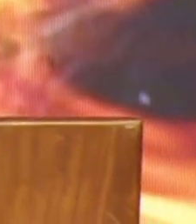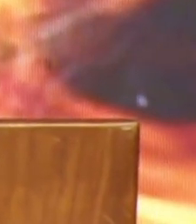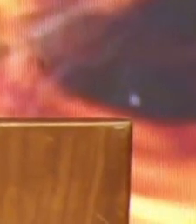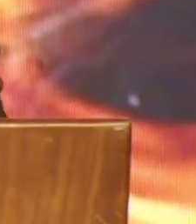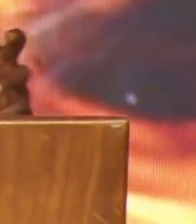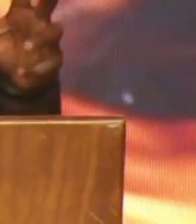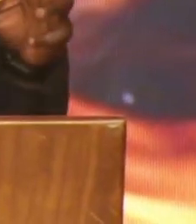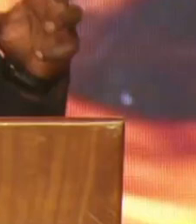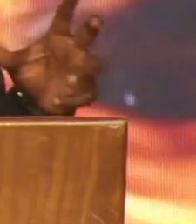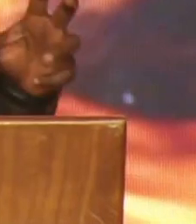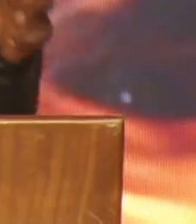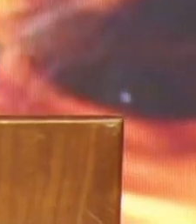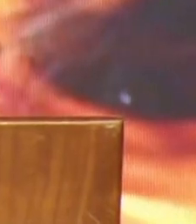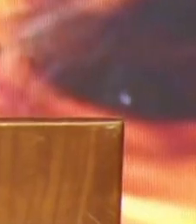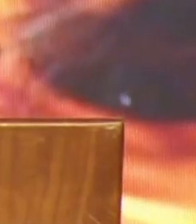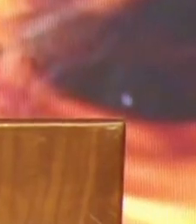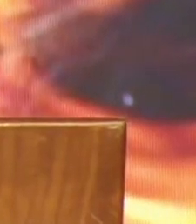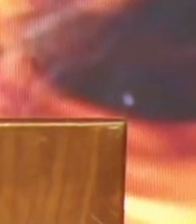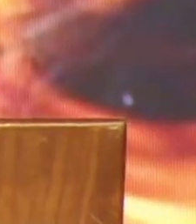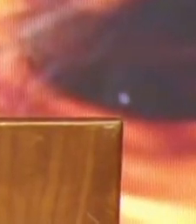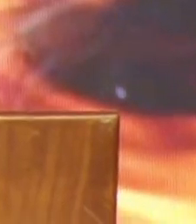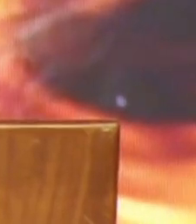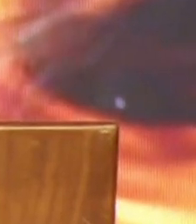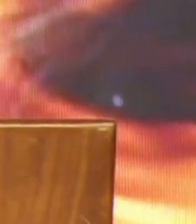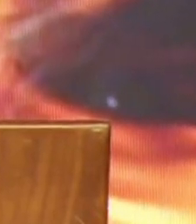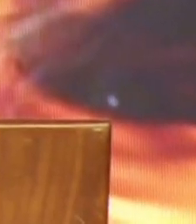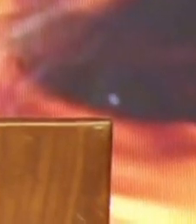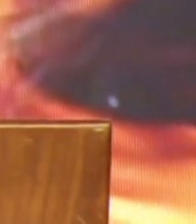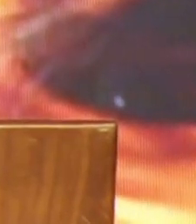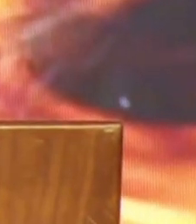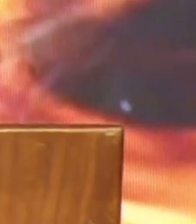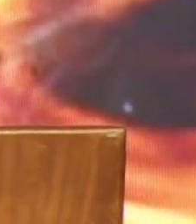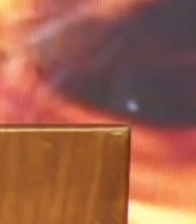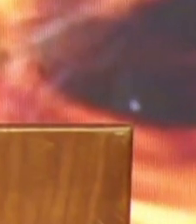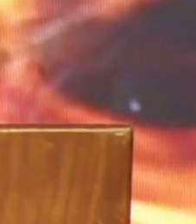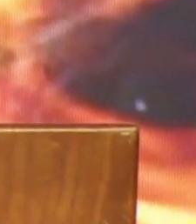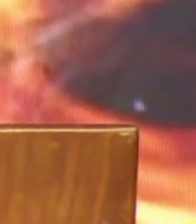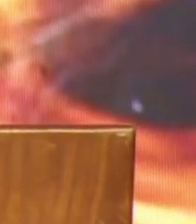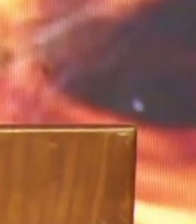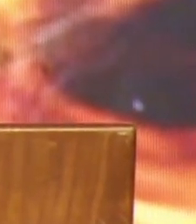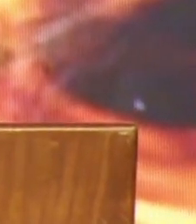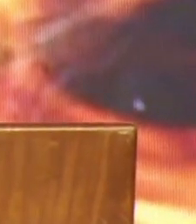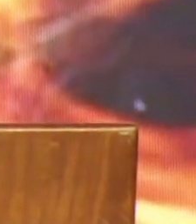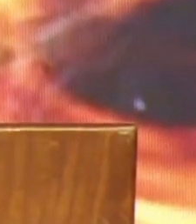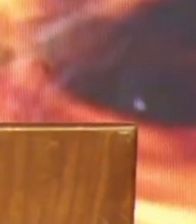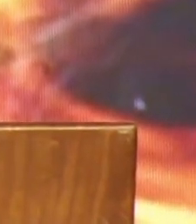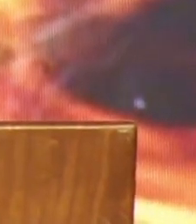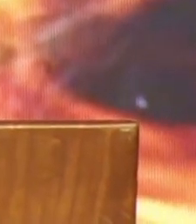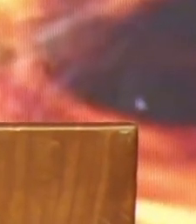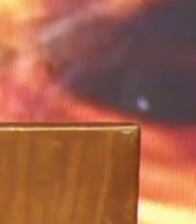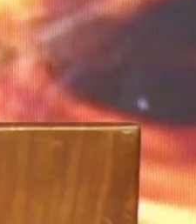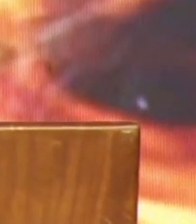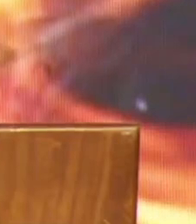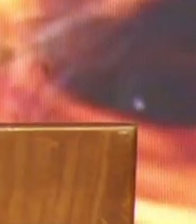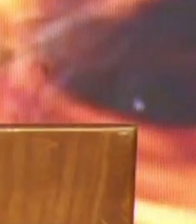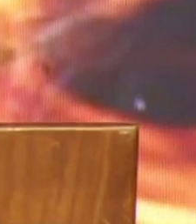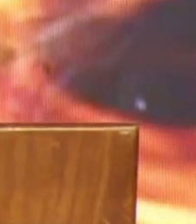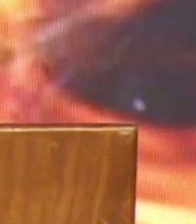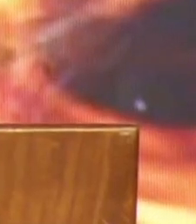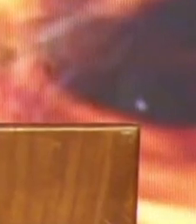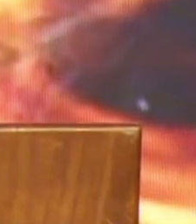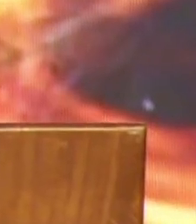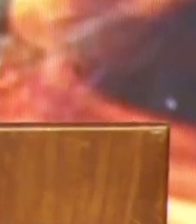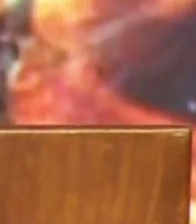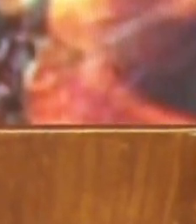is the absence of the knowledge of the one true God, when there are no teaching priests, and when there are